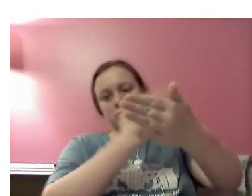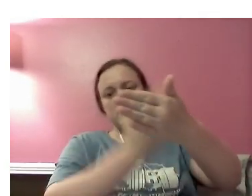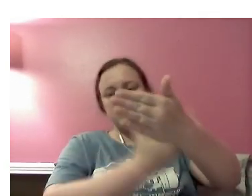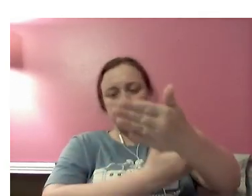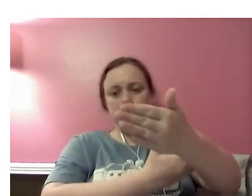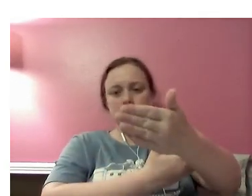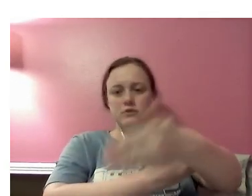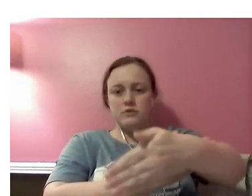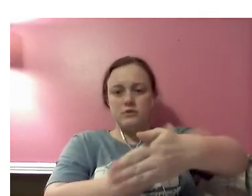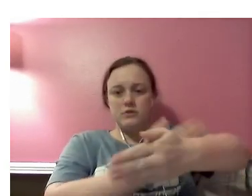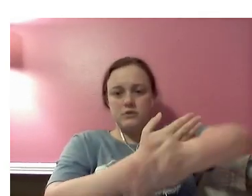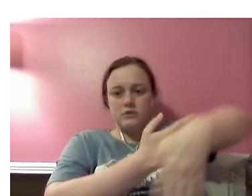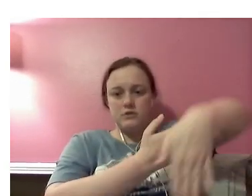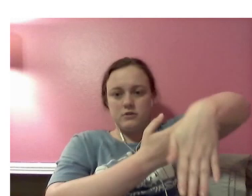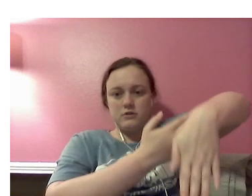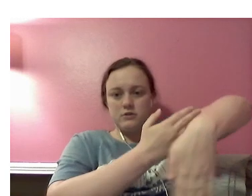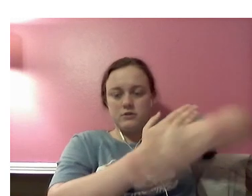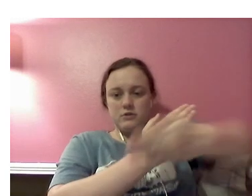new.